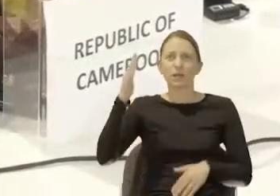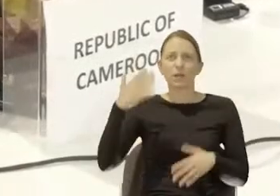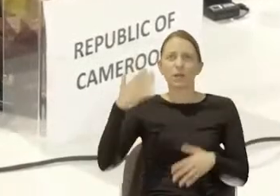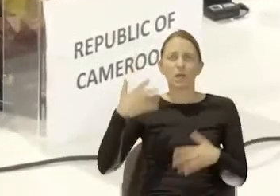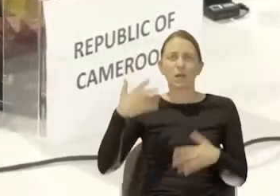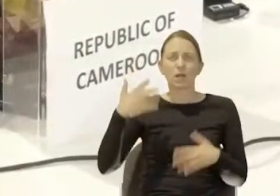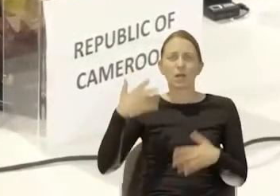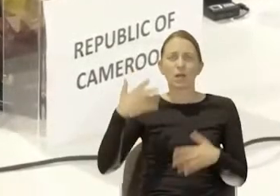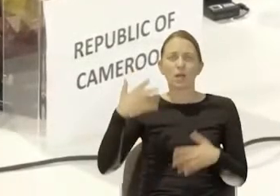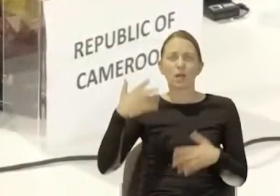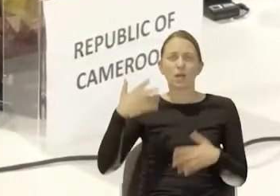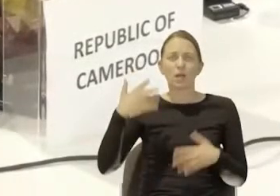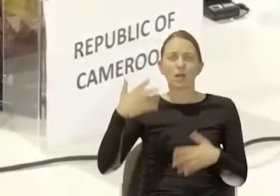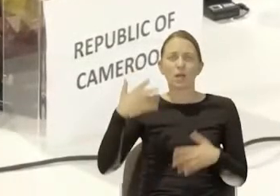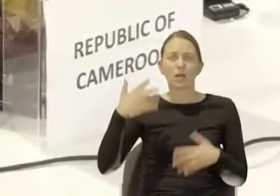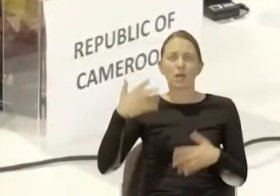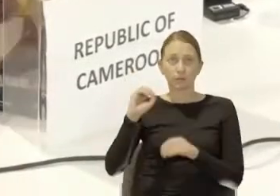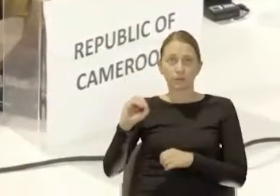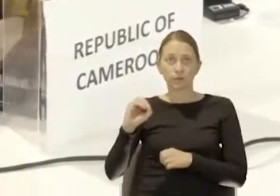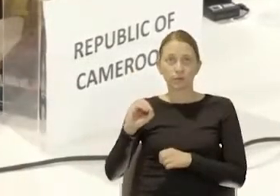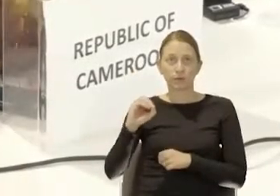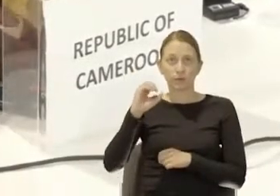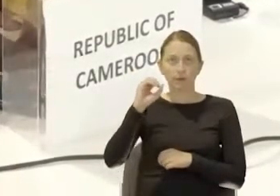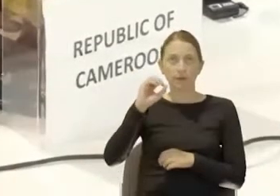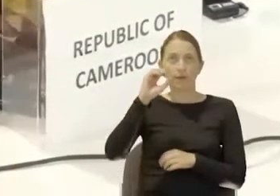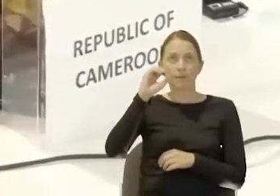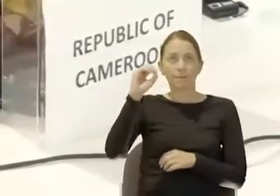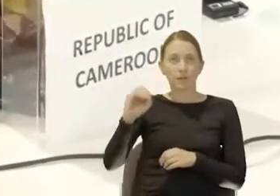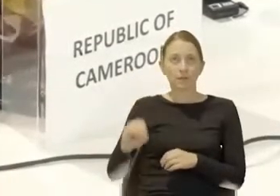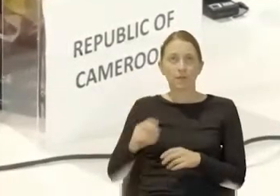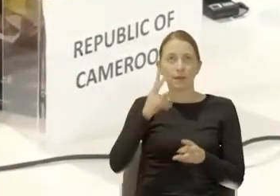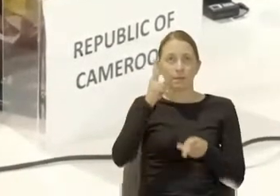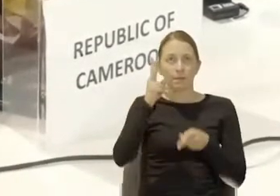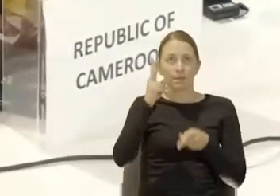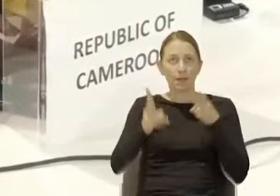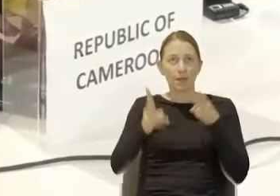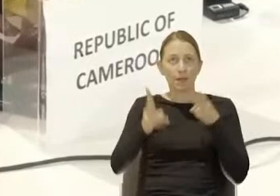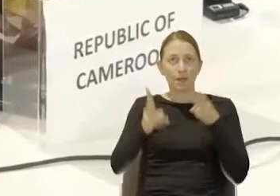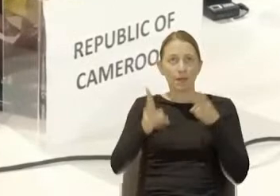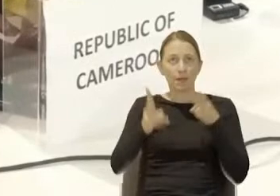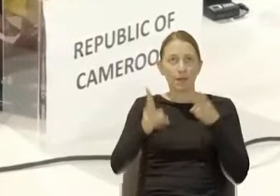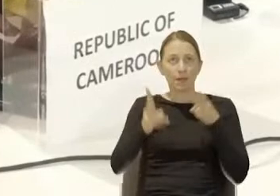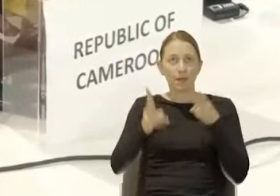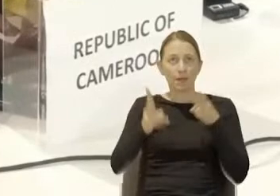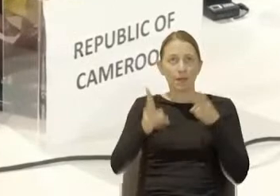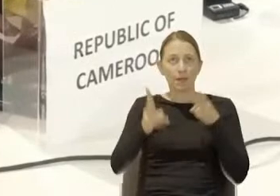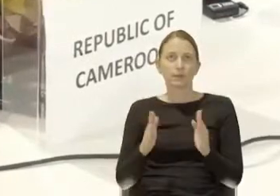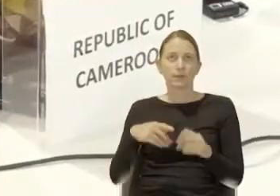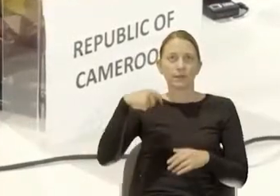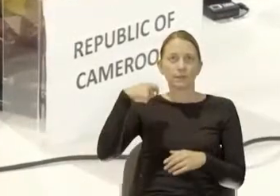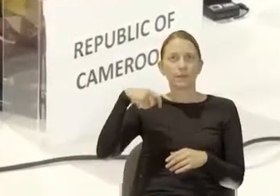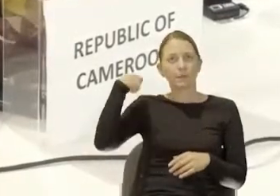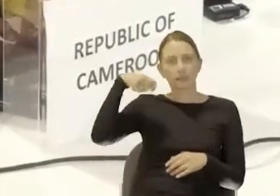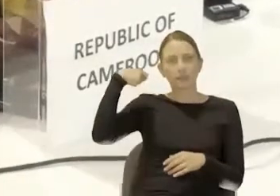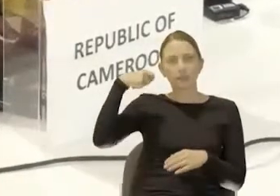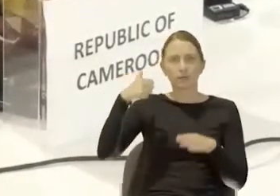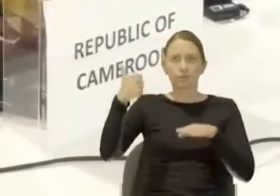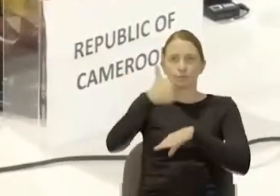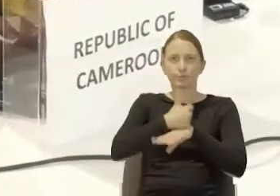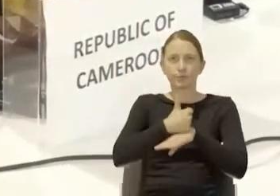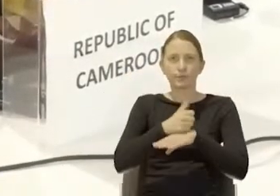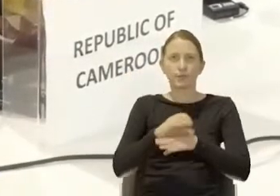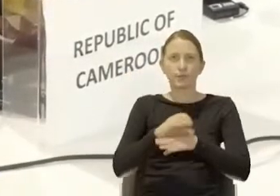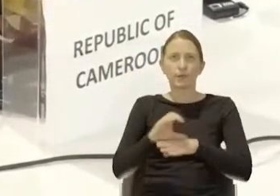city. 70% of our inhabitants live in cities. The president of our republic